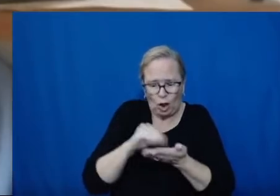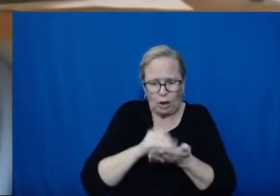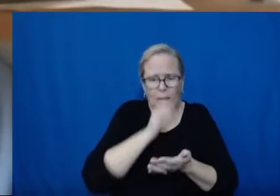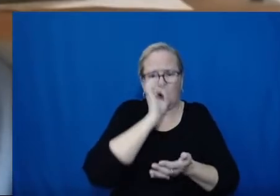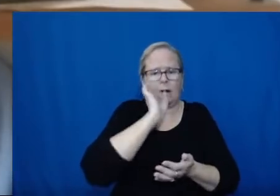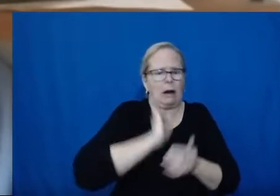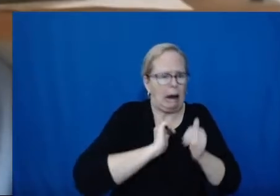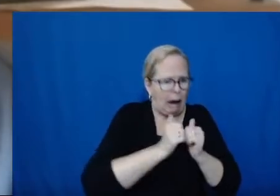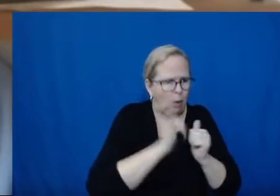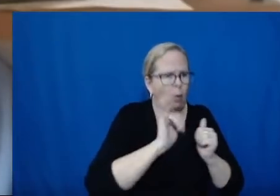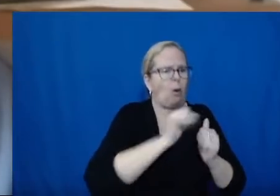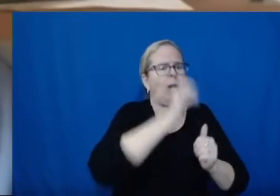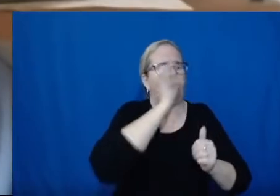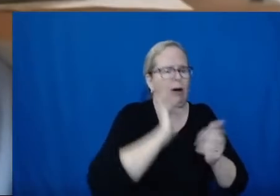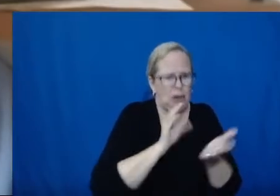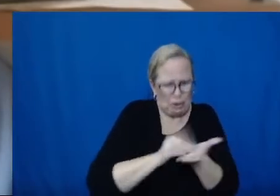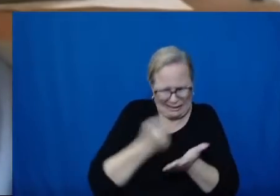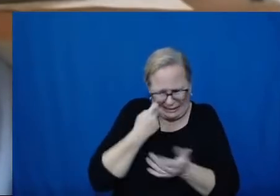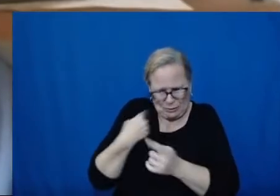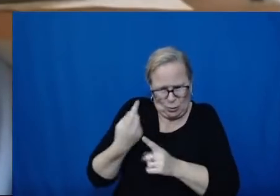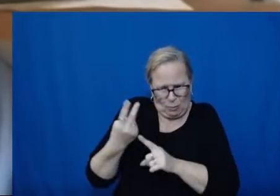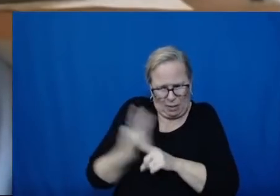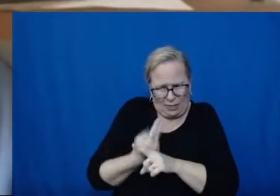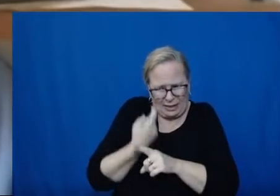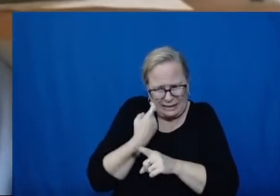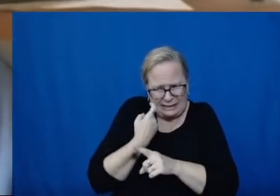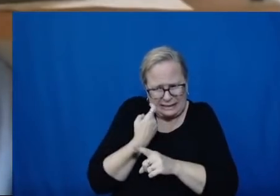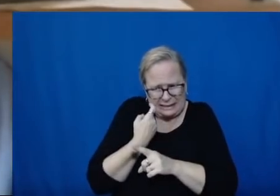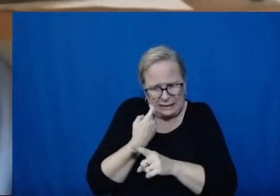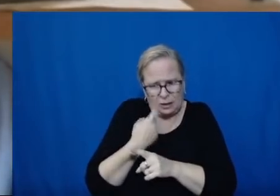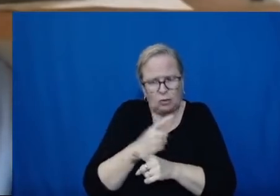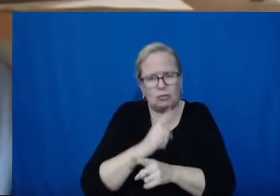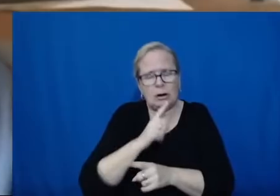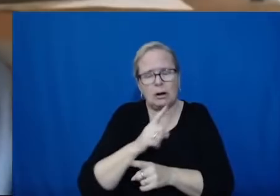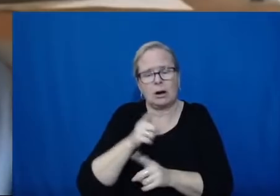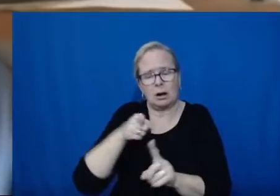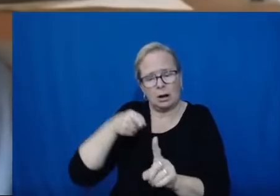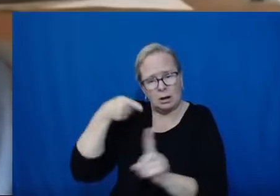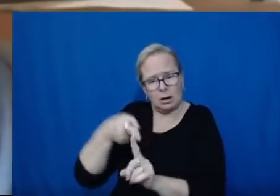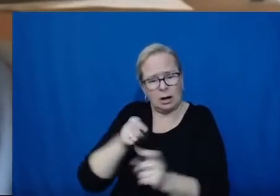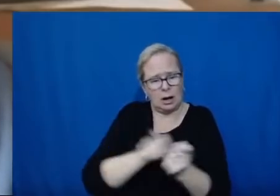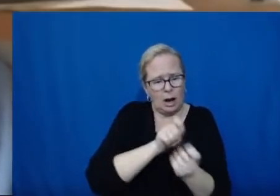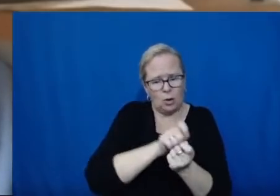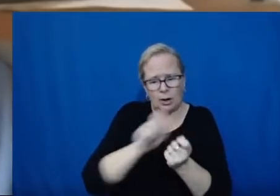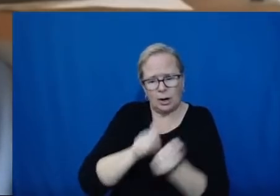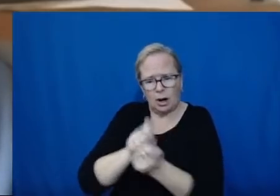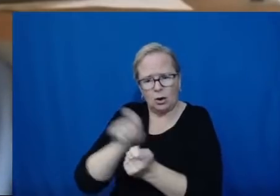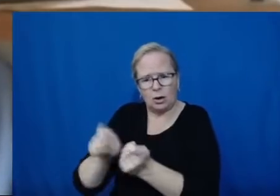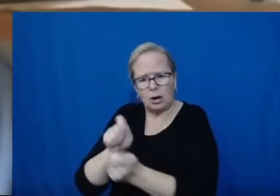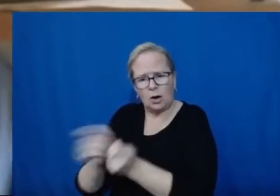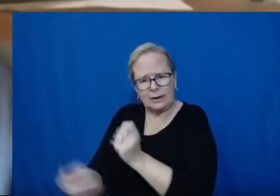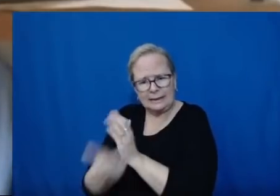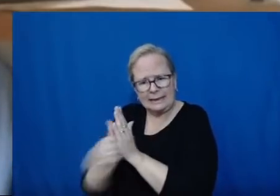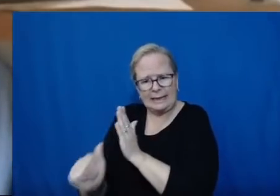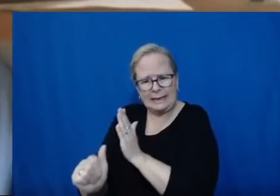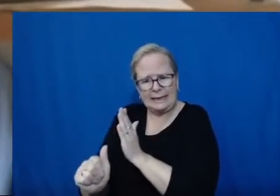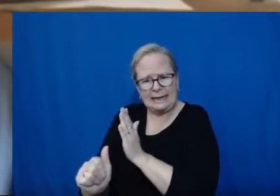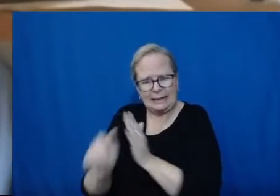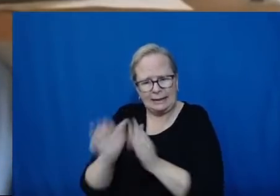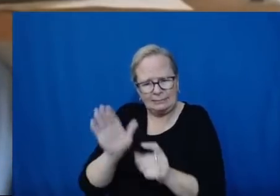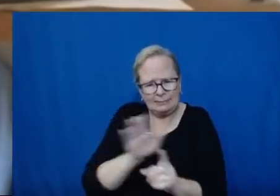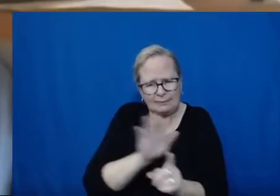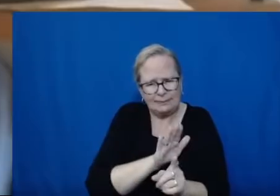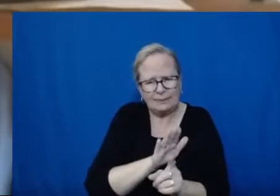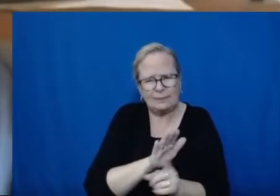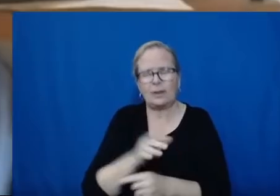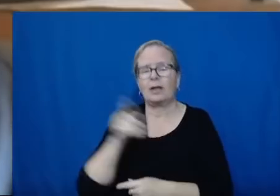acuity procedures and skills be required, many of which before this wave we seldom had to perform. We used to have locum MDs come from city hospitals in